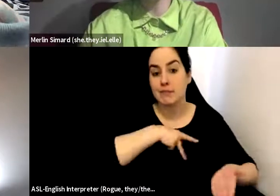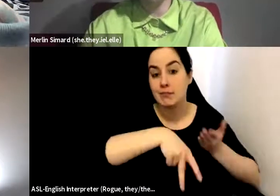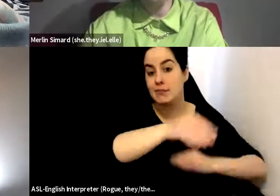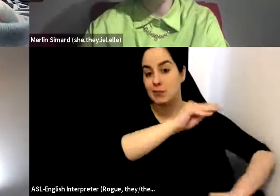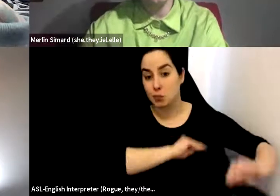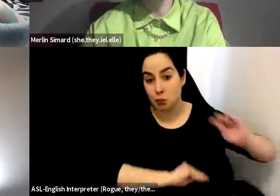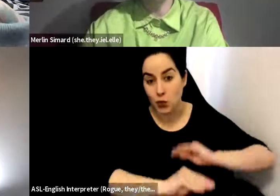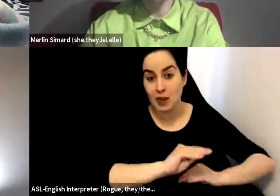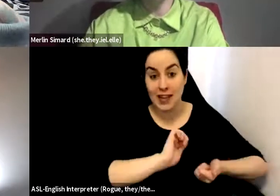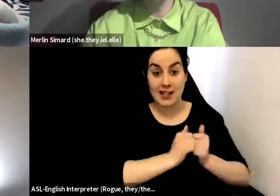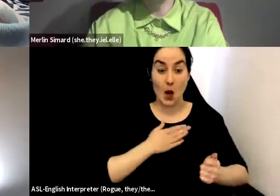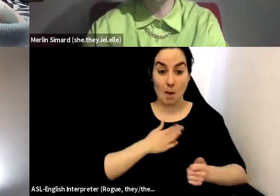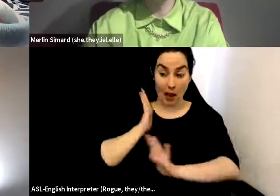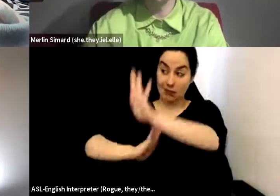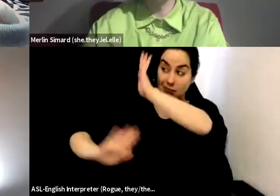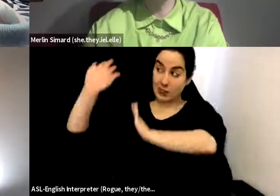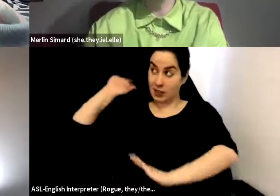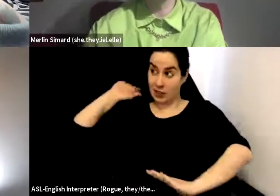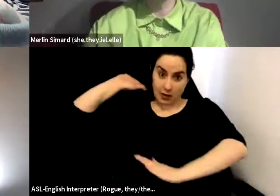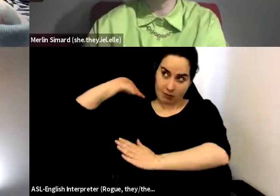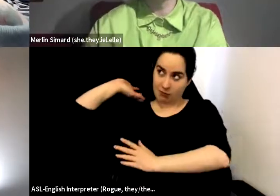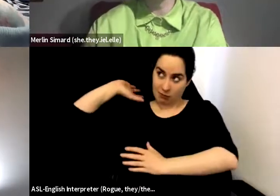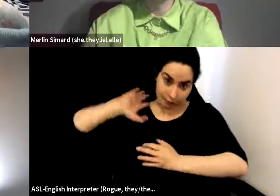life. End of thought.